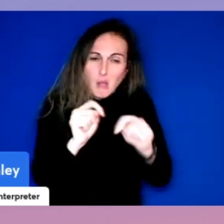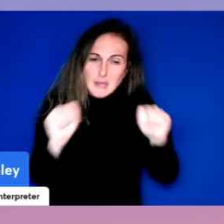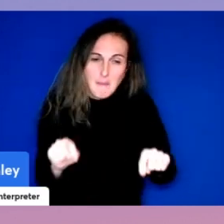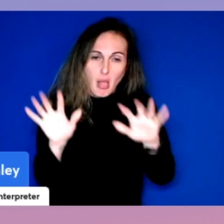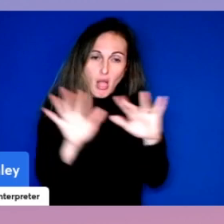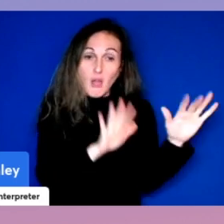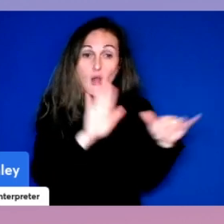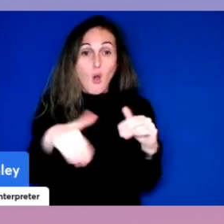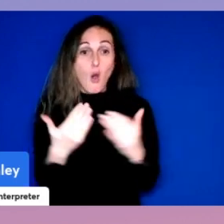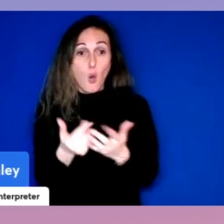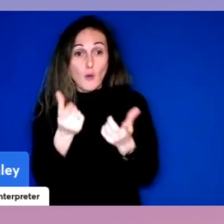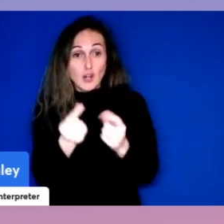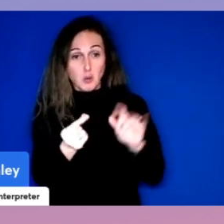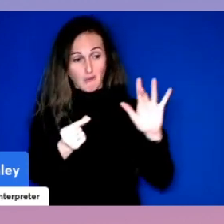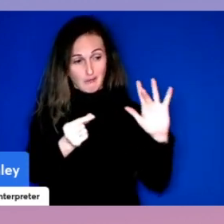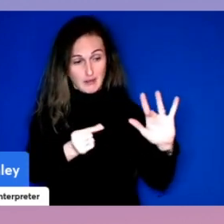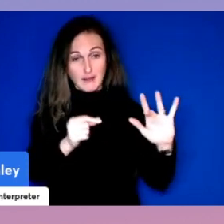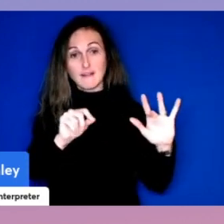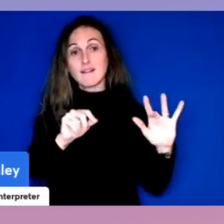into the